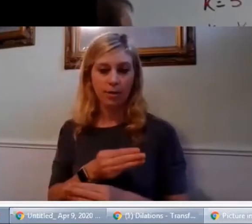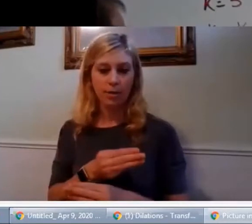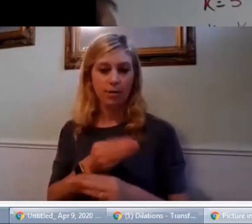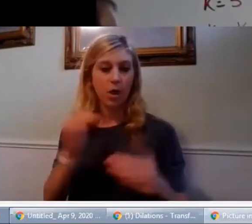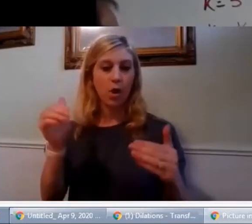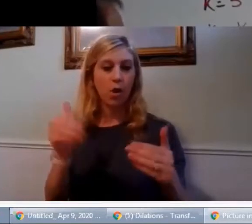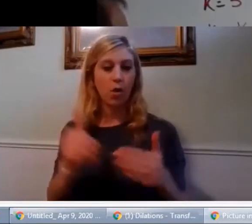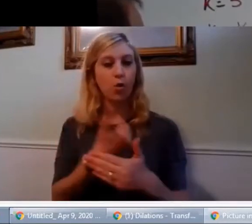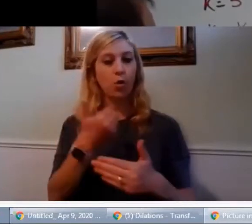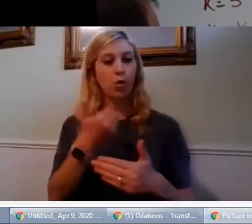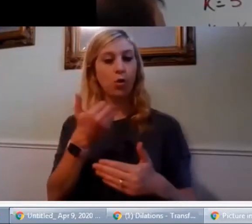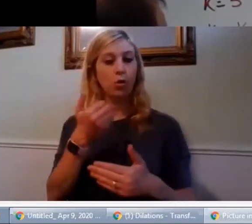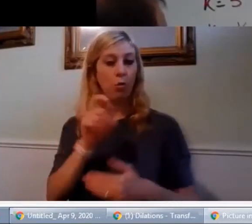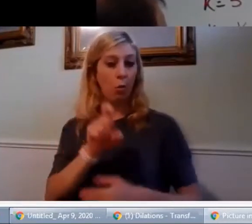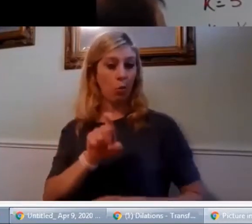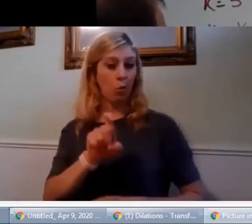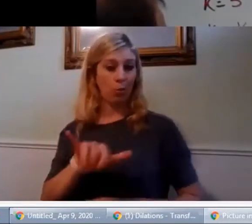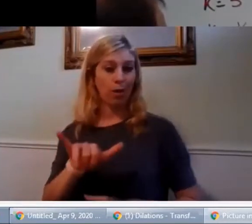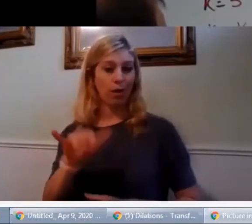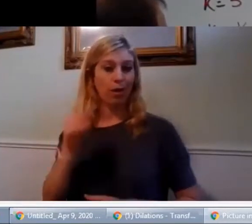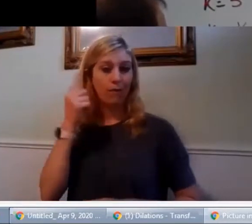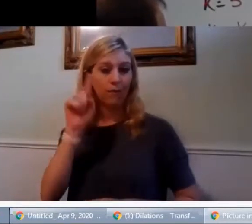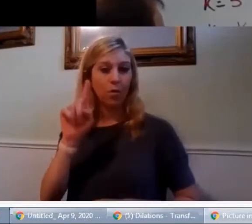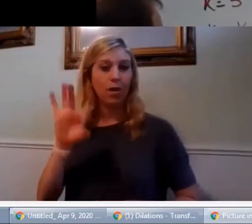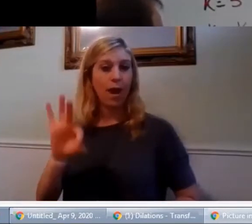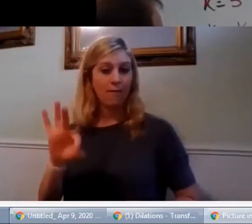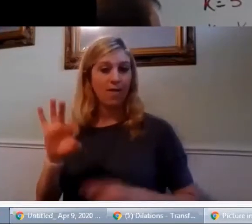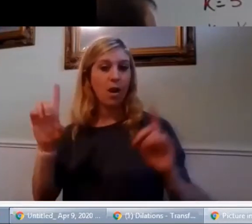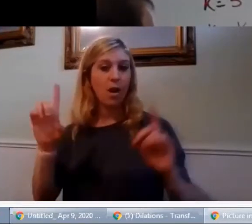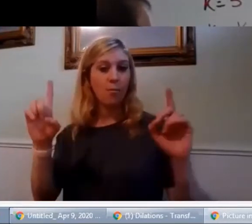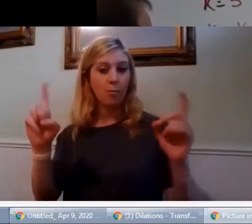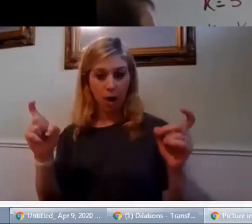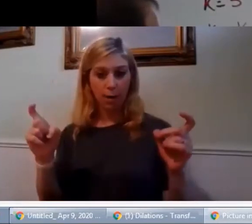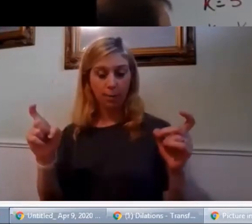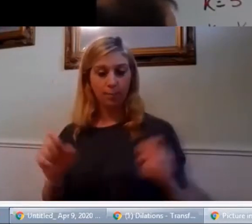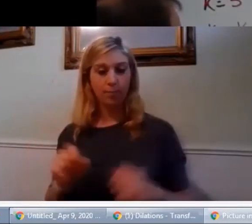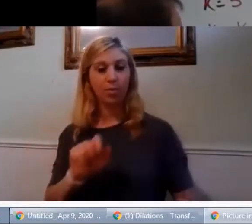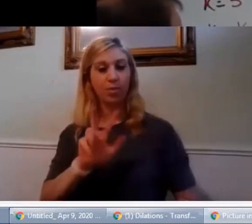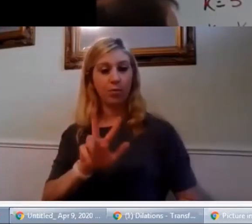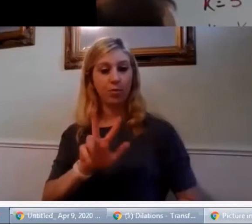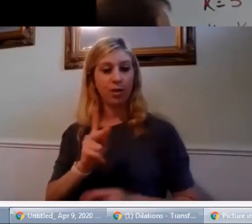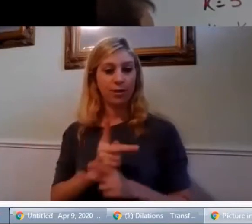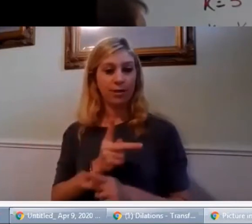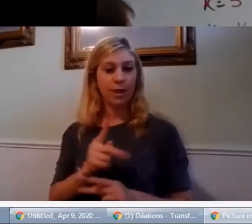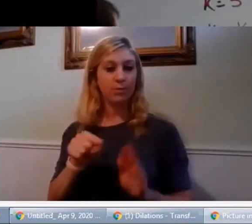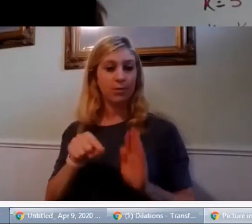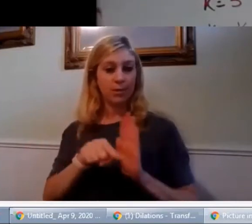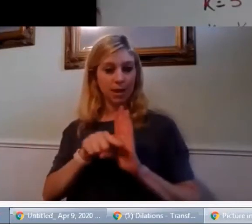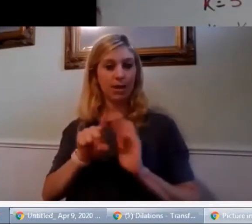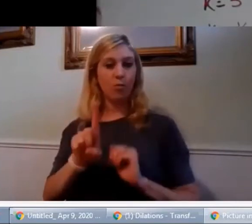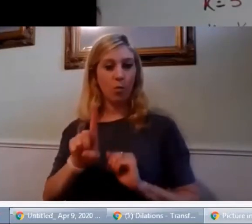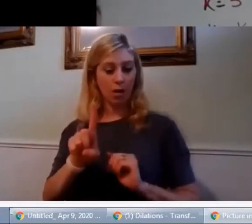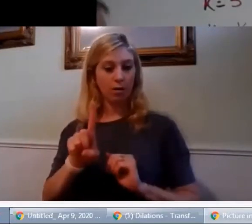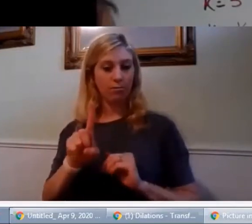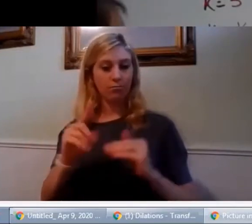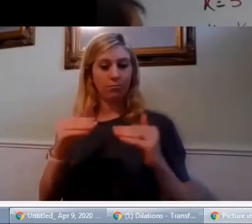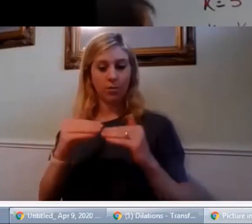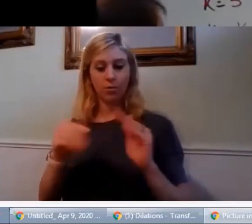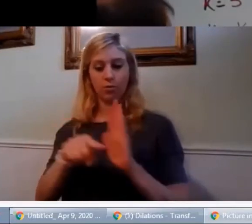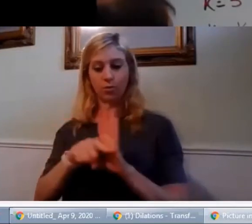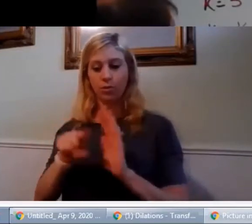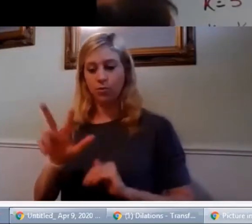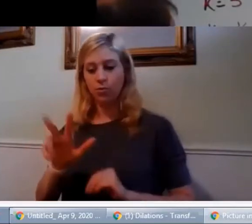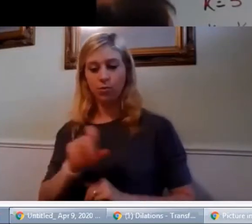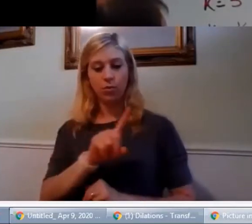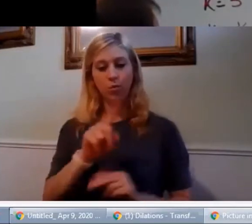prime. 3 times -1 is -3. 1 times 3 is 3. 3 times